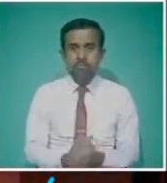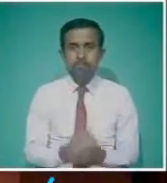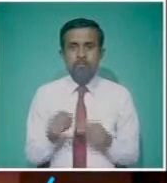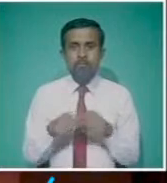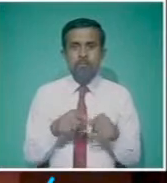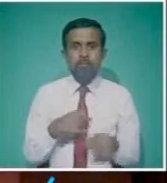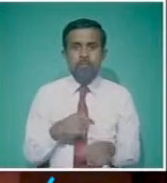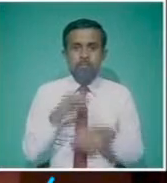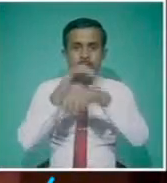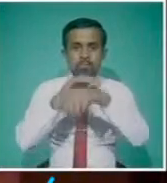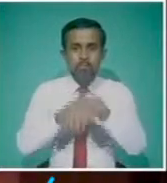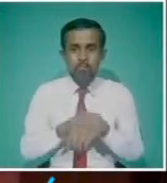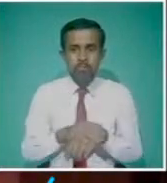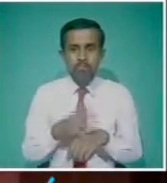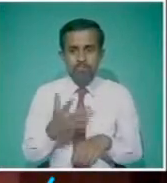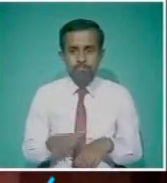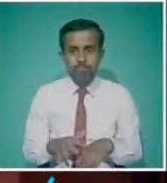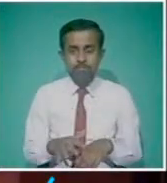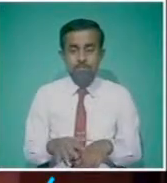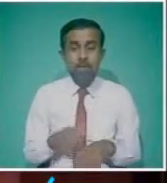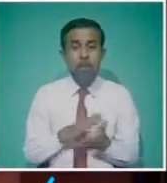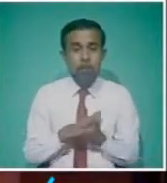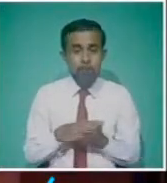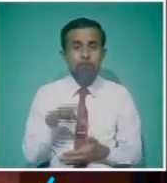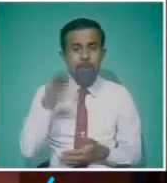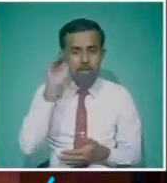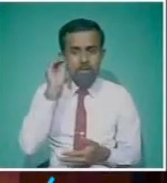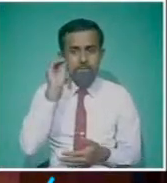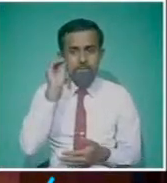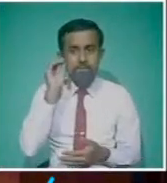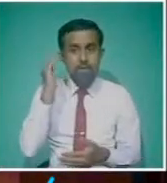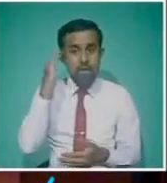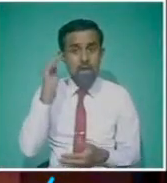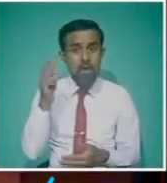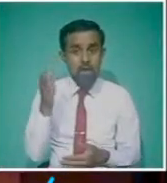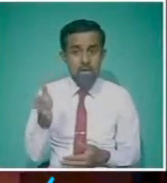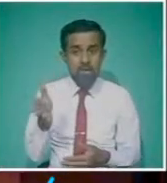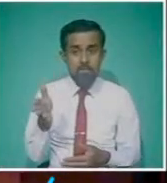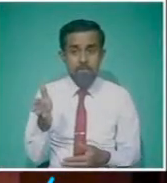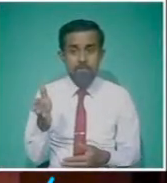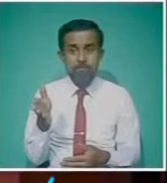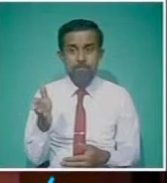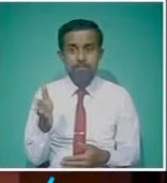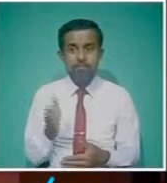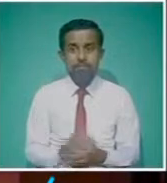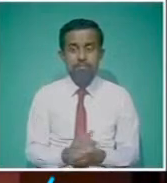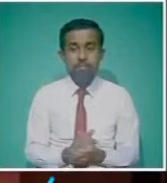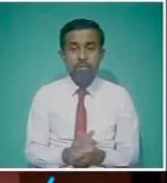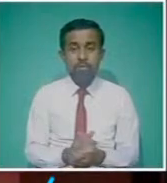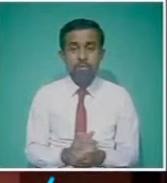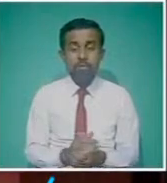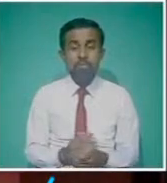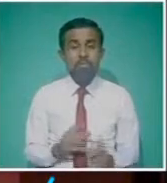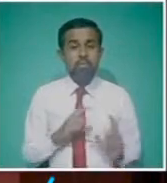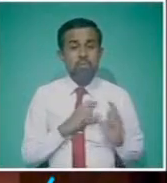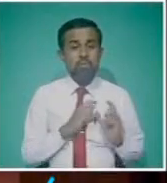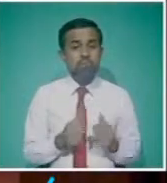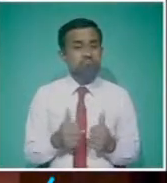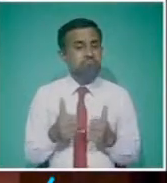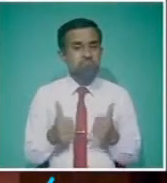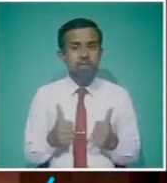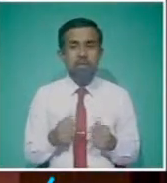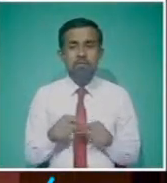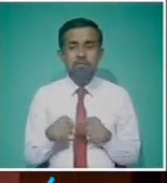and acknowledge her unyielding passion for duty and her